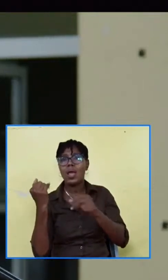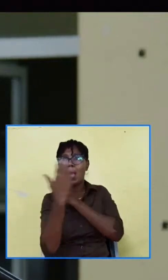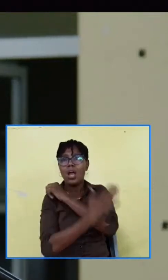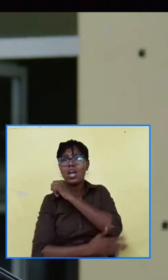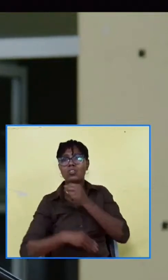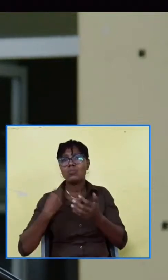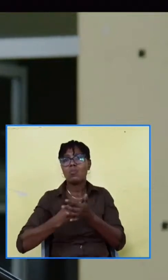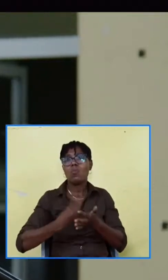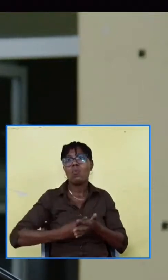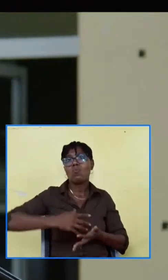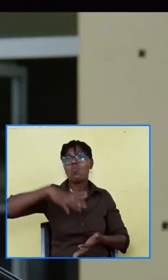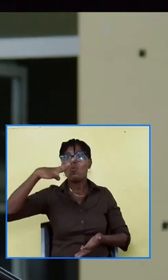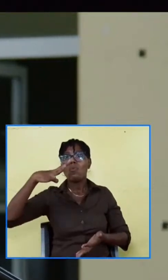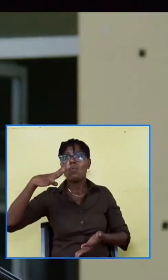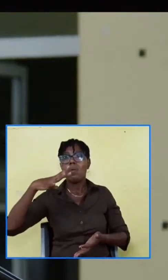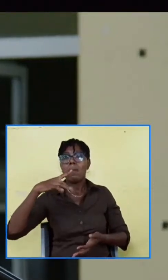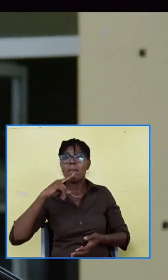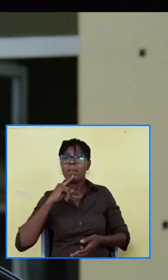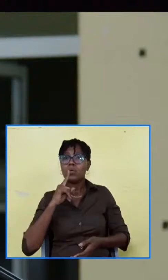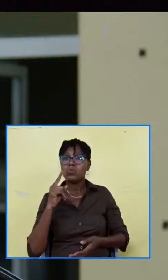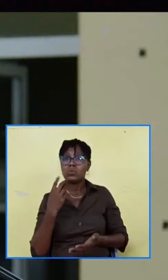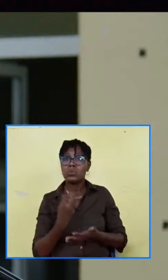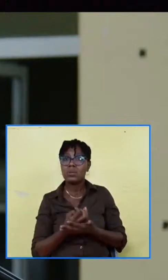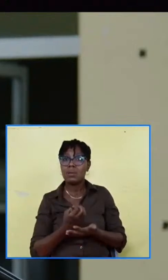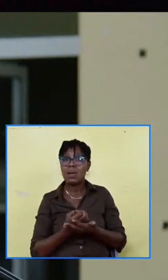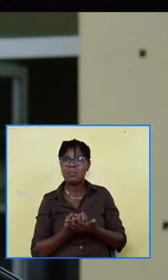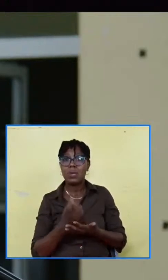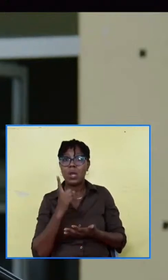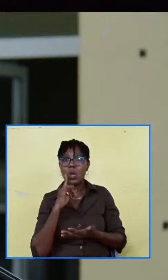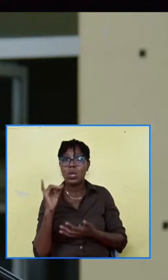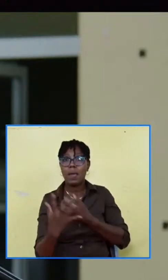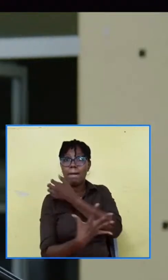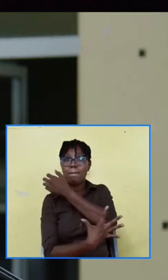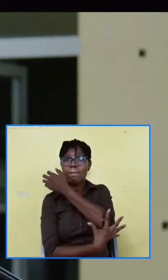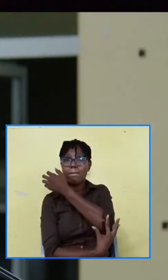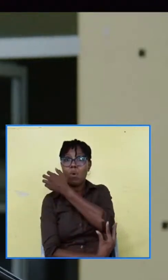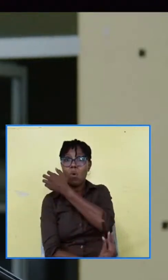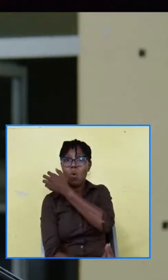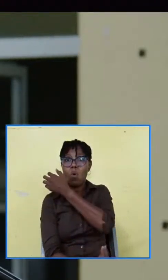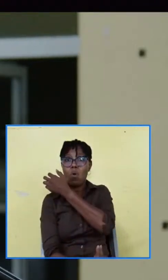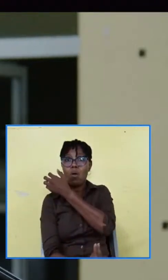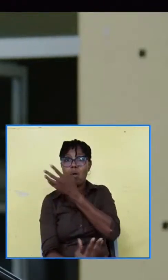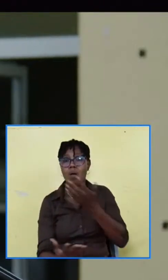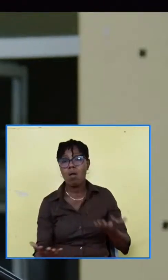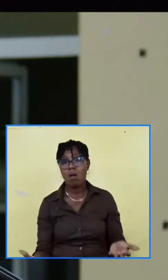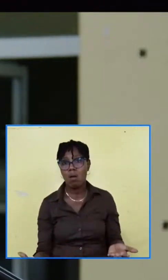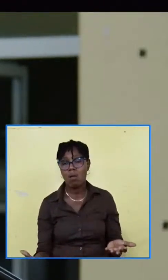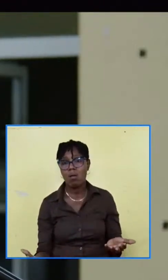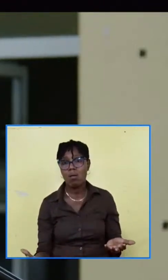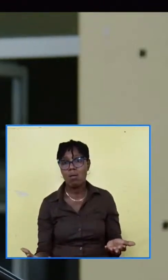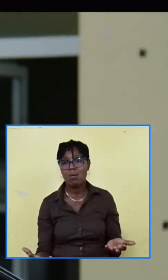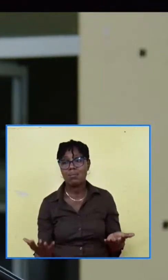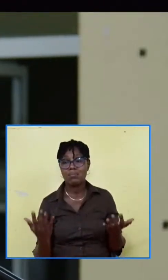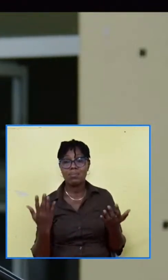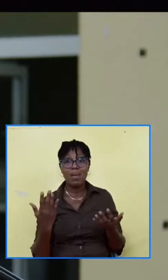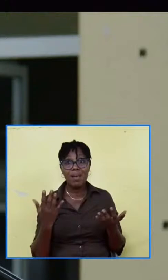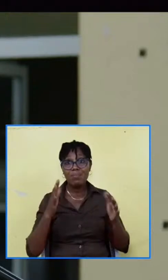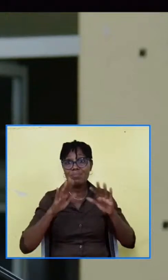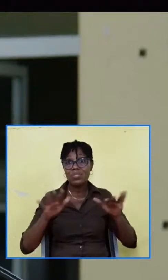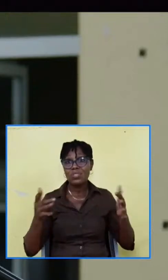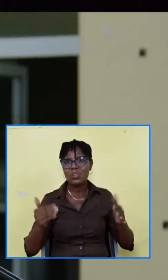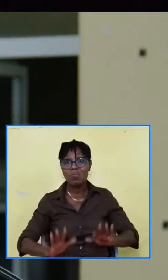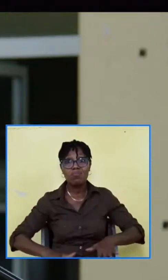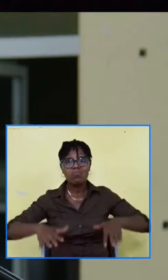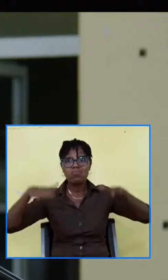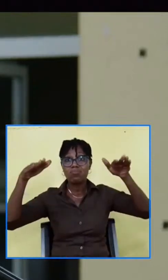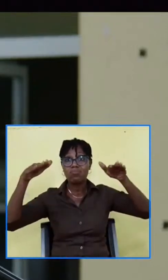So the situation is that you have younger people now choosing to have children later, having less children. I can